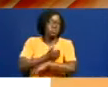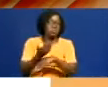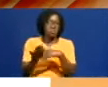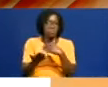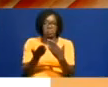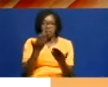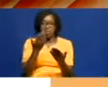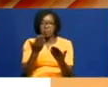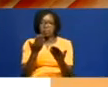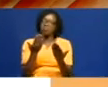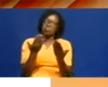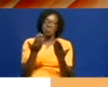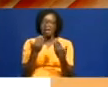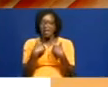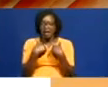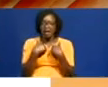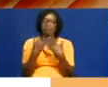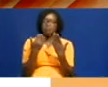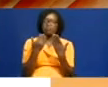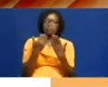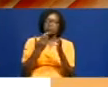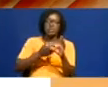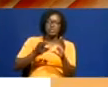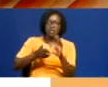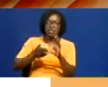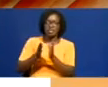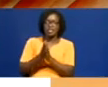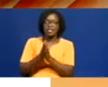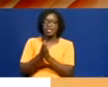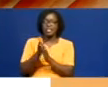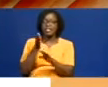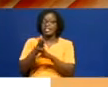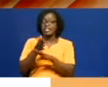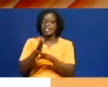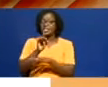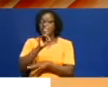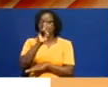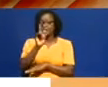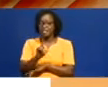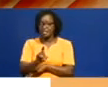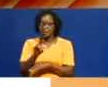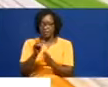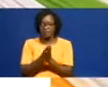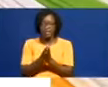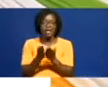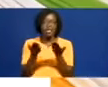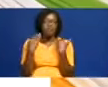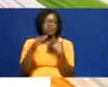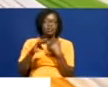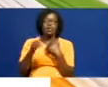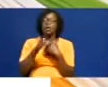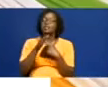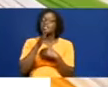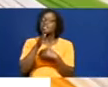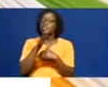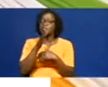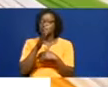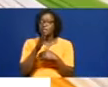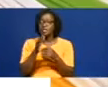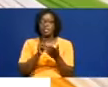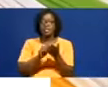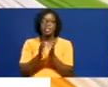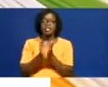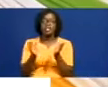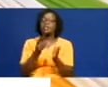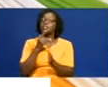been implicated in the exam irregularities. Speaking in Meru County, National Secretary General Akello Misori